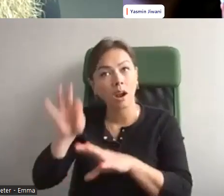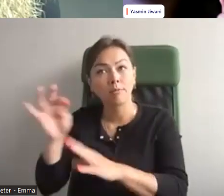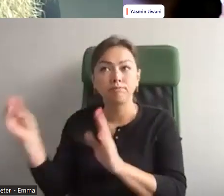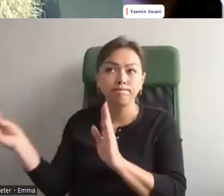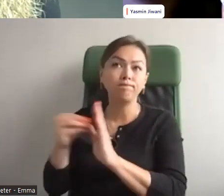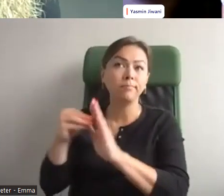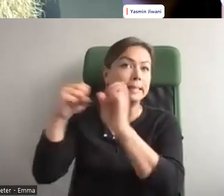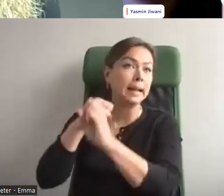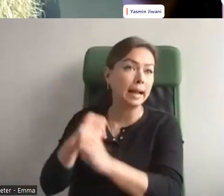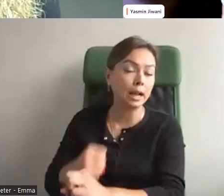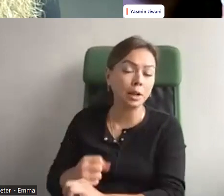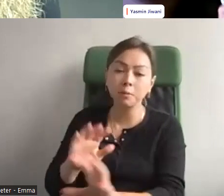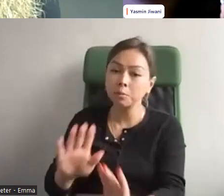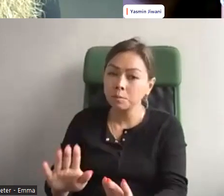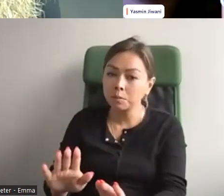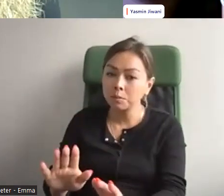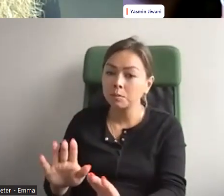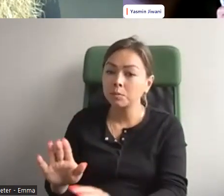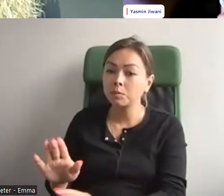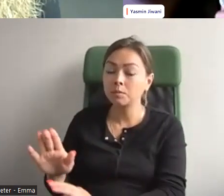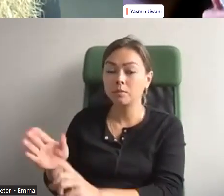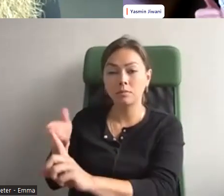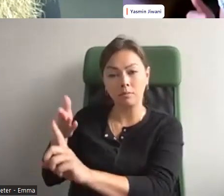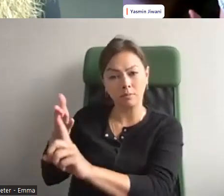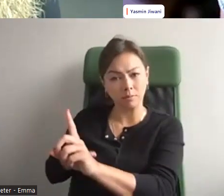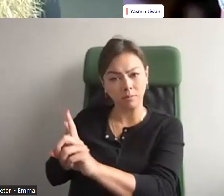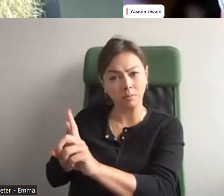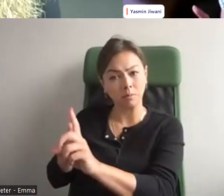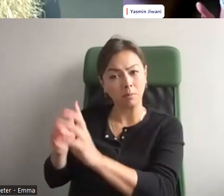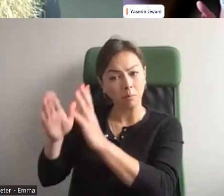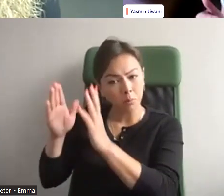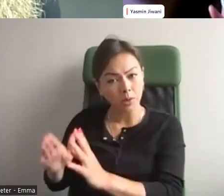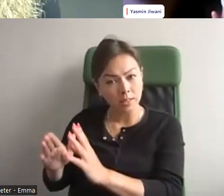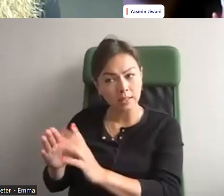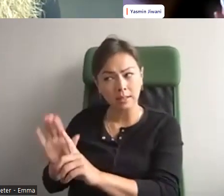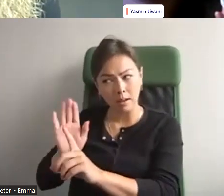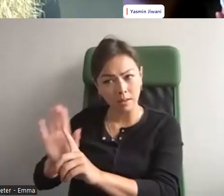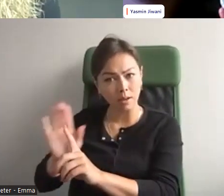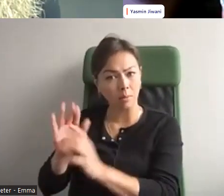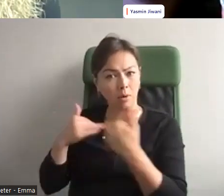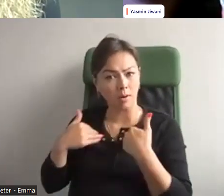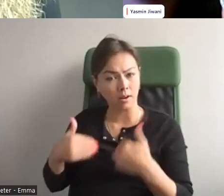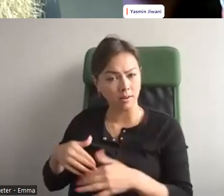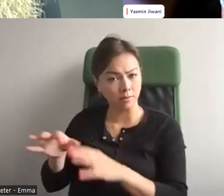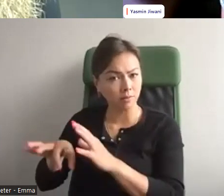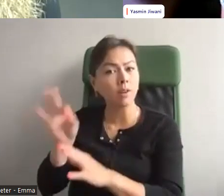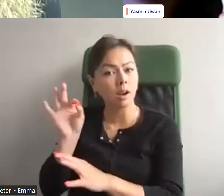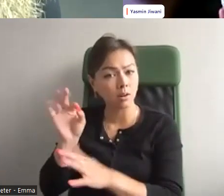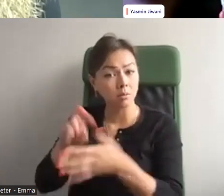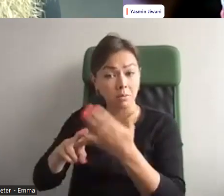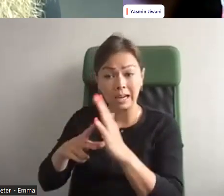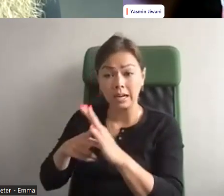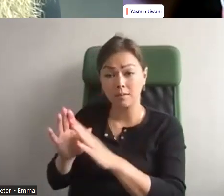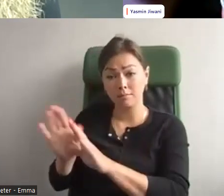a story about, well, so-and-so is a person whose body was found. So that's one thing that in fact